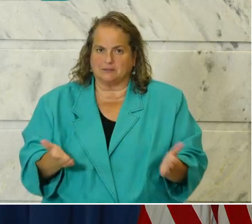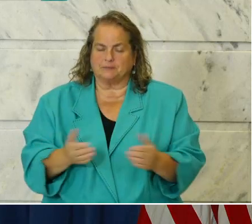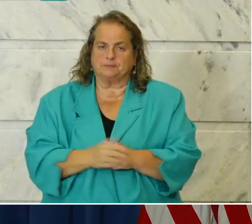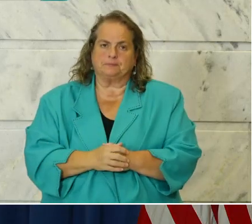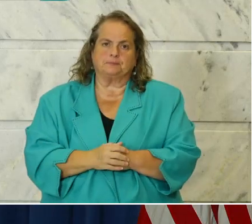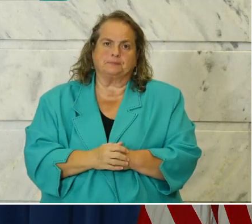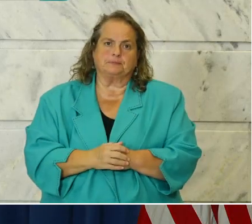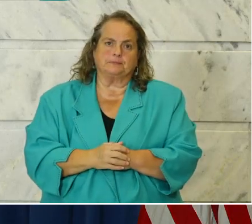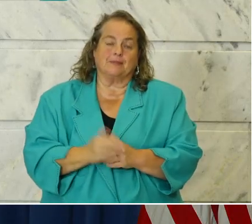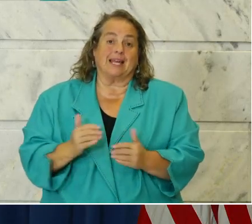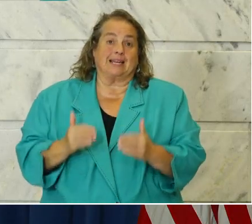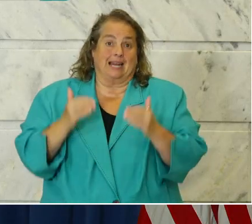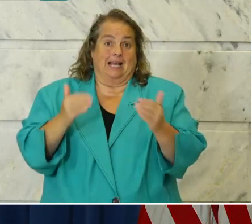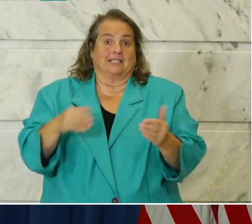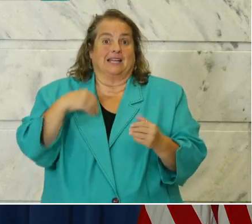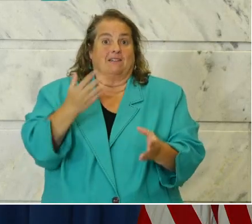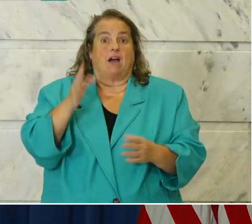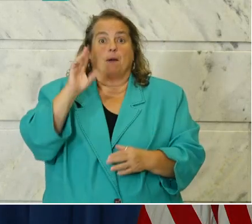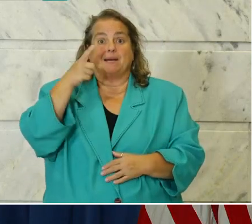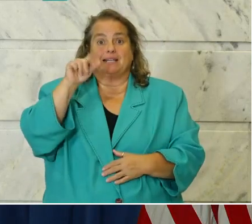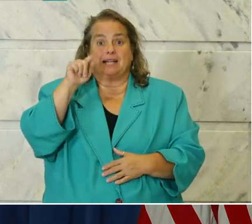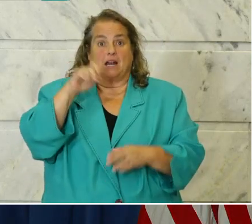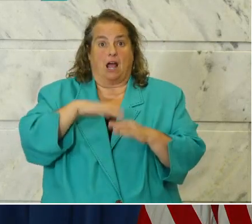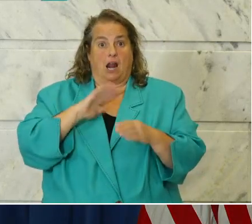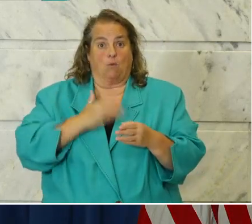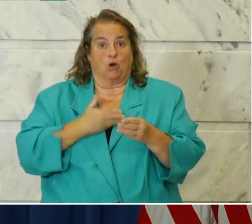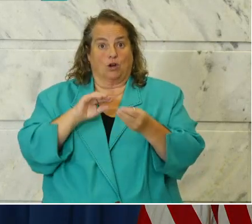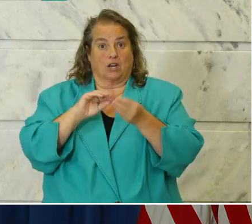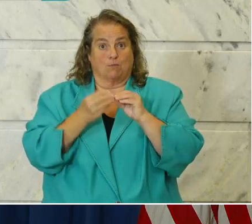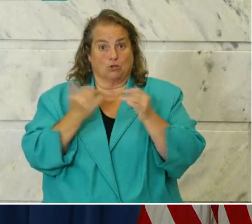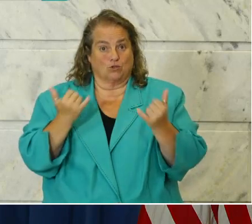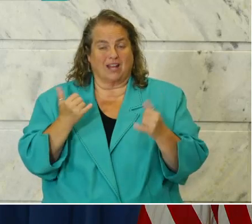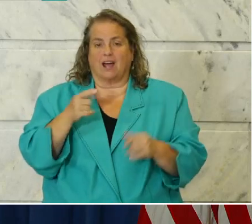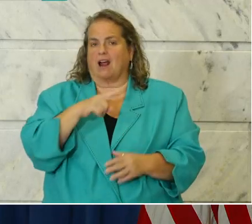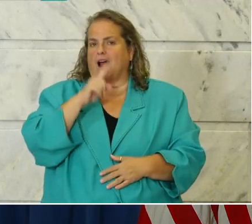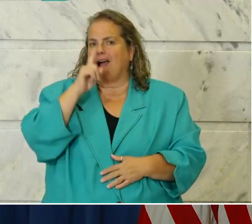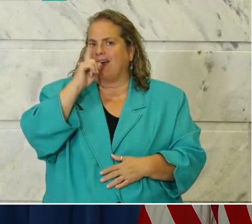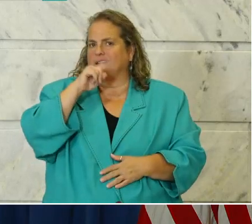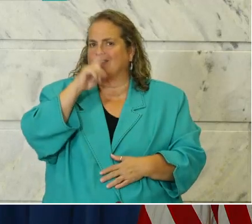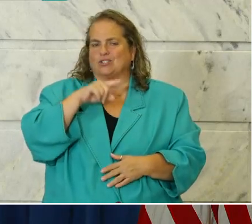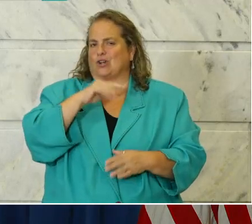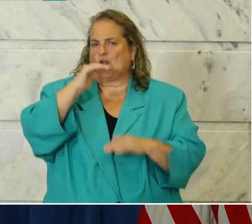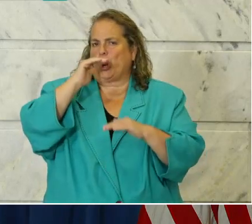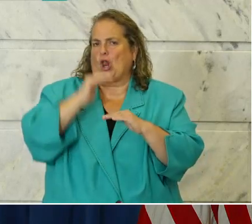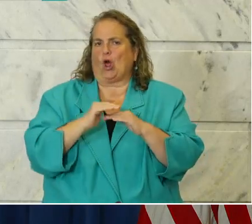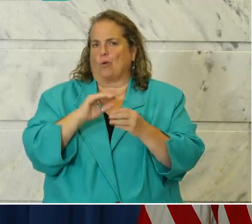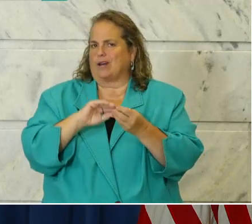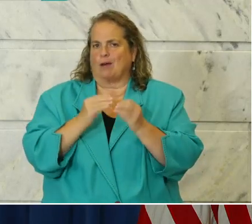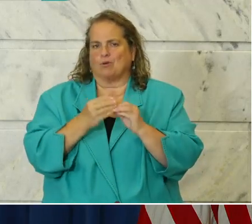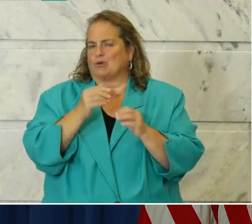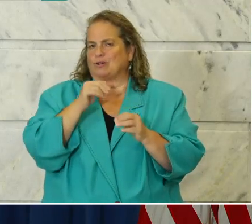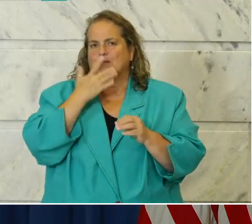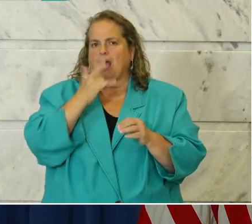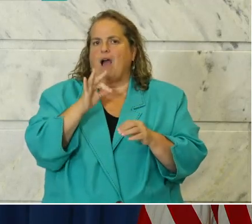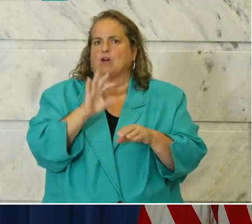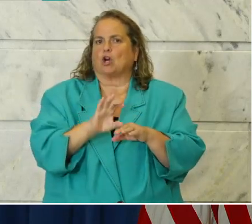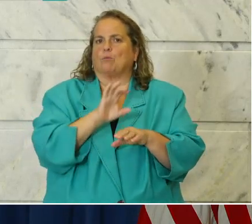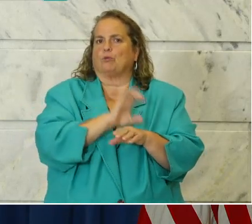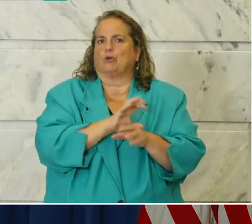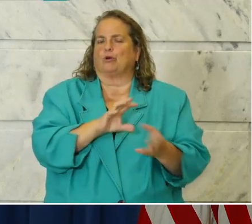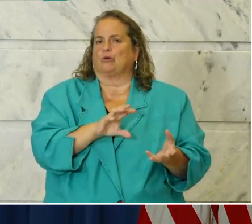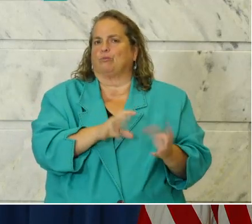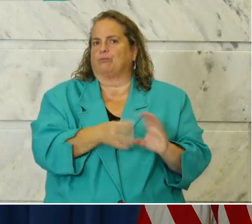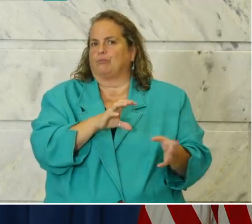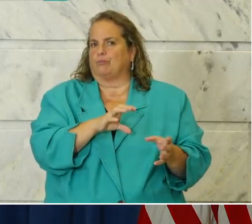the update on our numbers today. They are artificially low because of this computer glitch that is